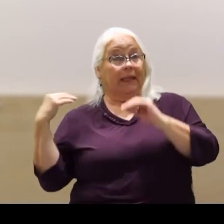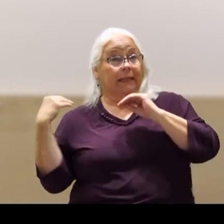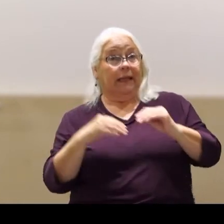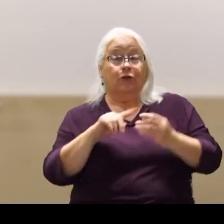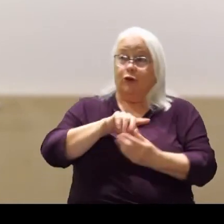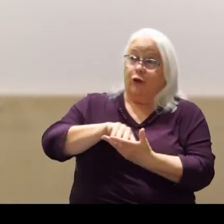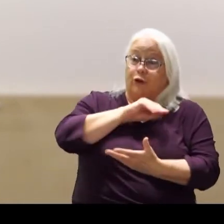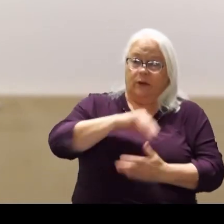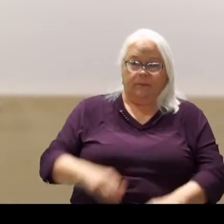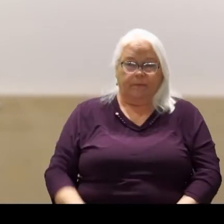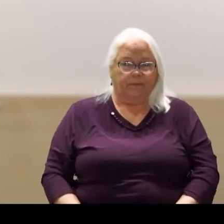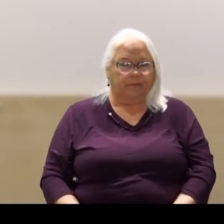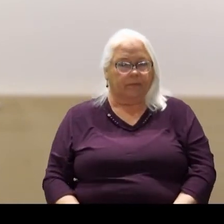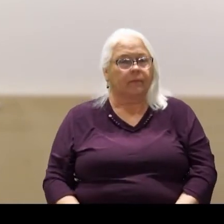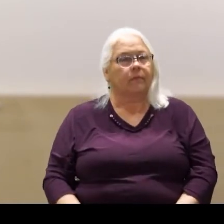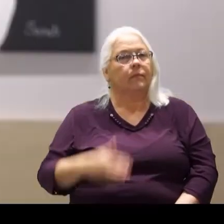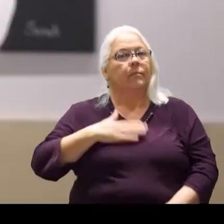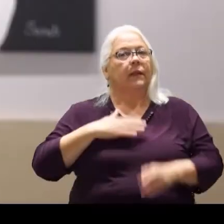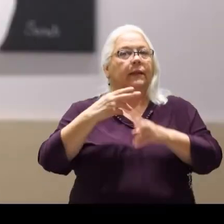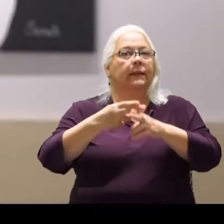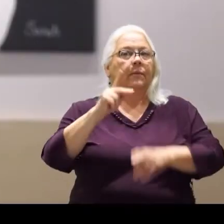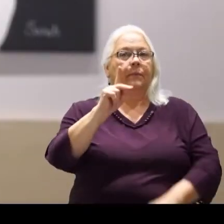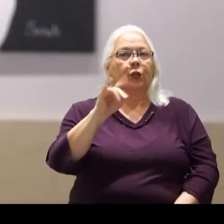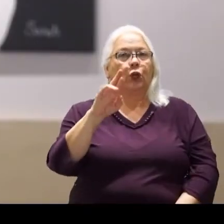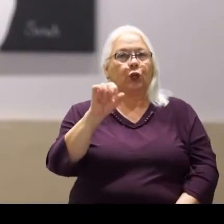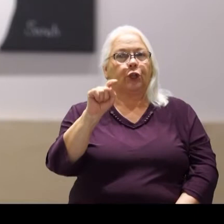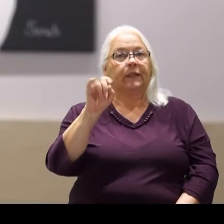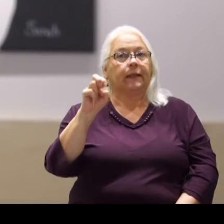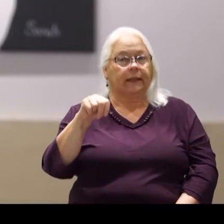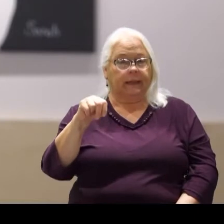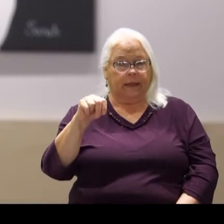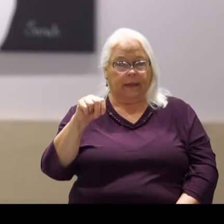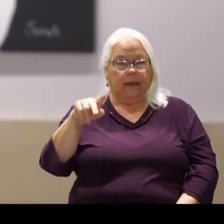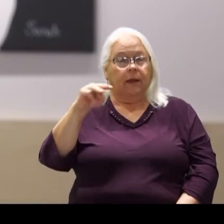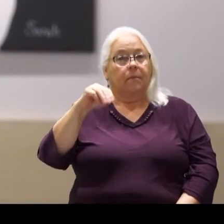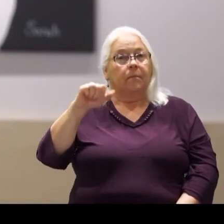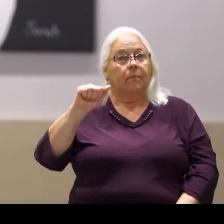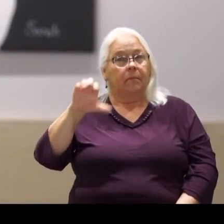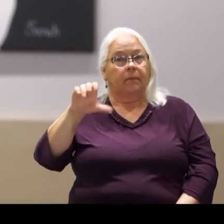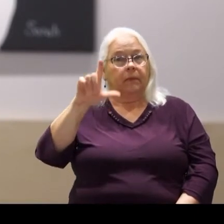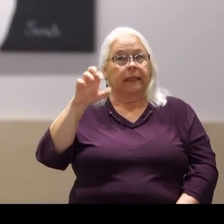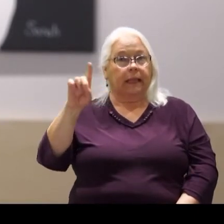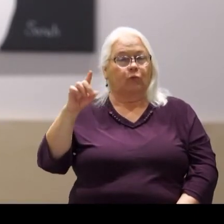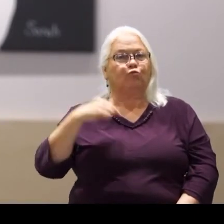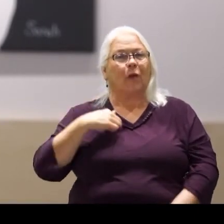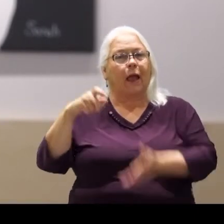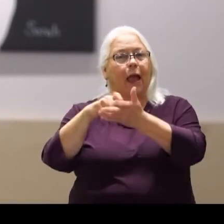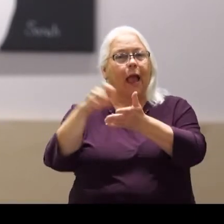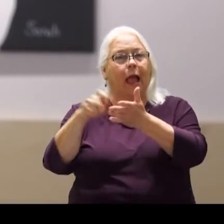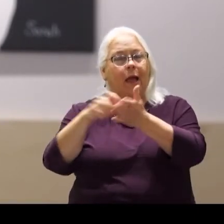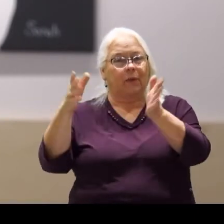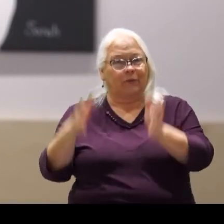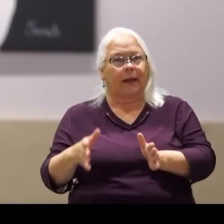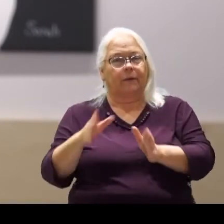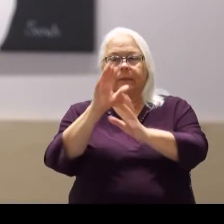them as us teaching. My name is Christine McLeod, and I'm a writer, and I'm